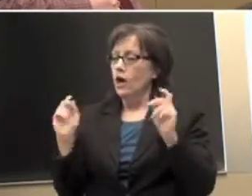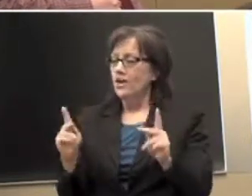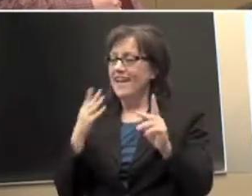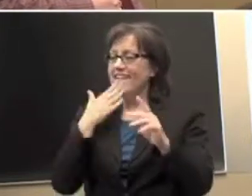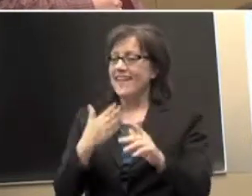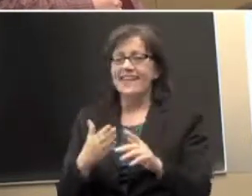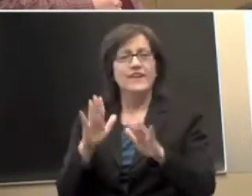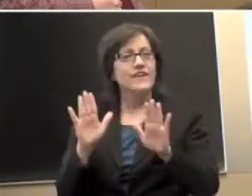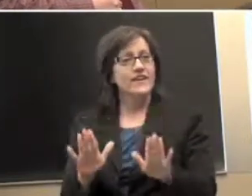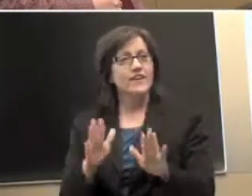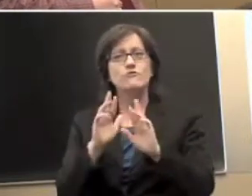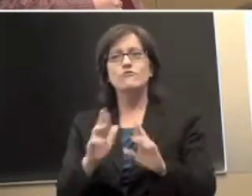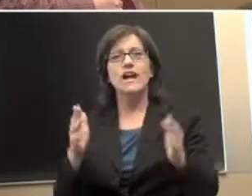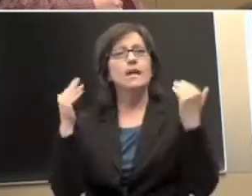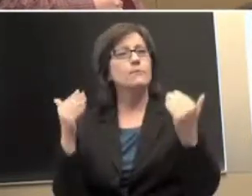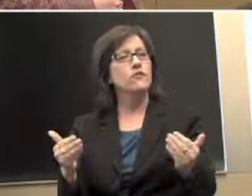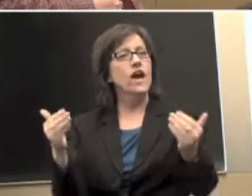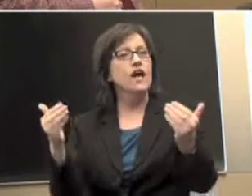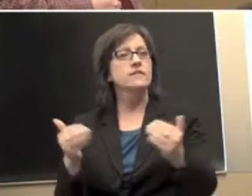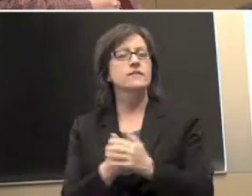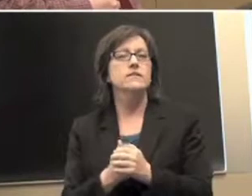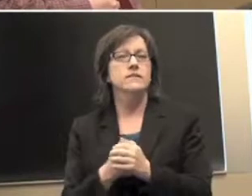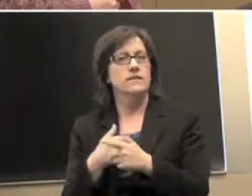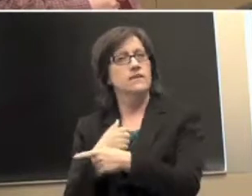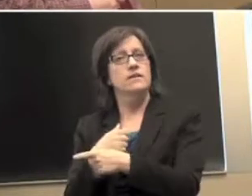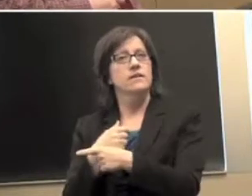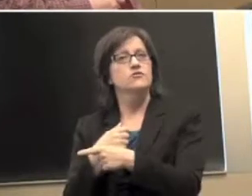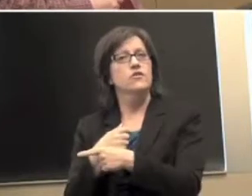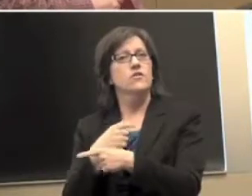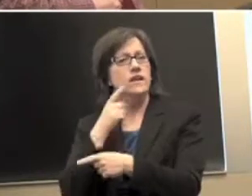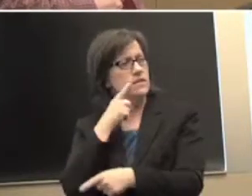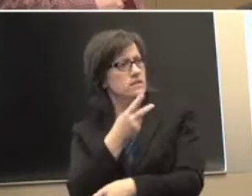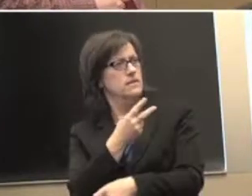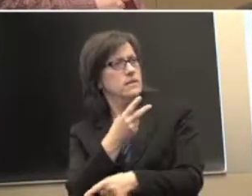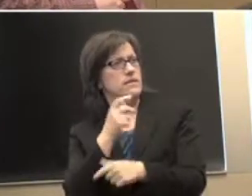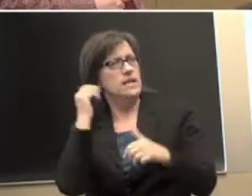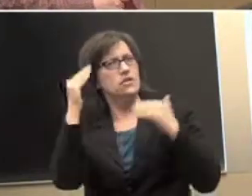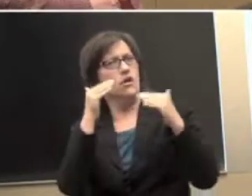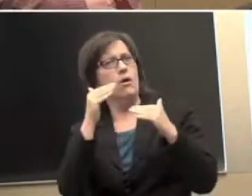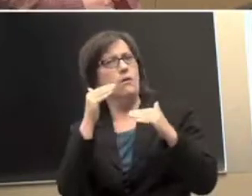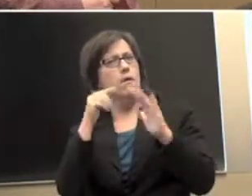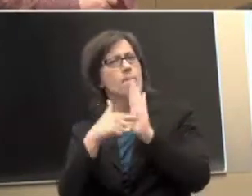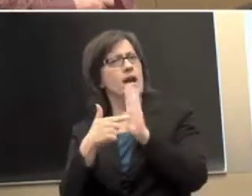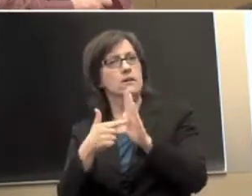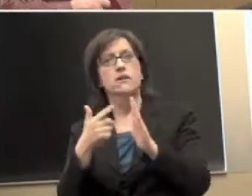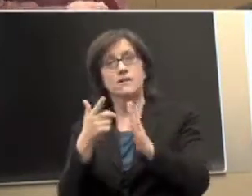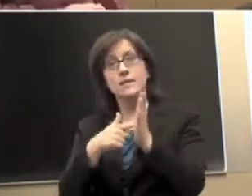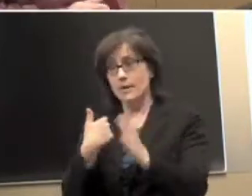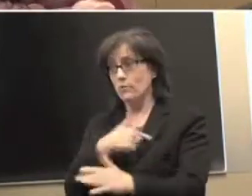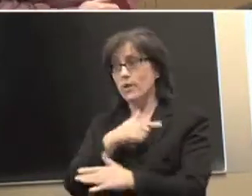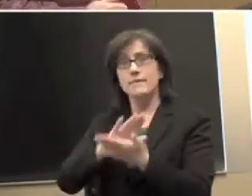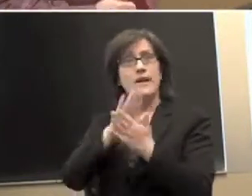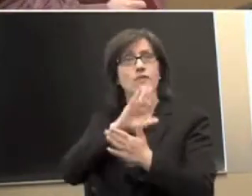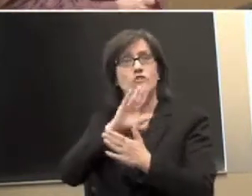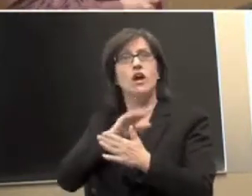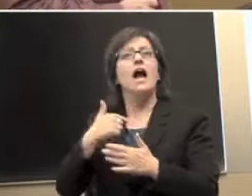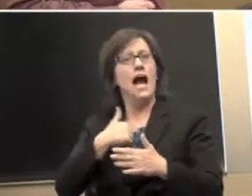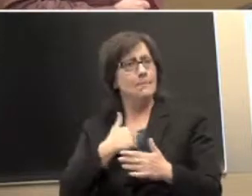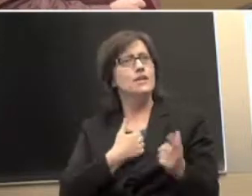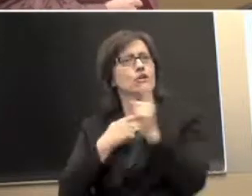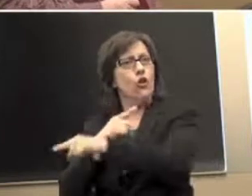thanks. Here we go, let's move on, so that they can see an adult, that sometimes we get frustrated too with them, and that we're going to use this area